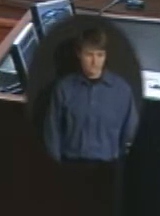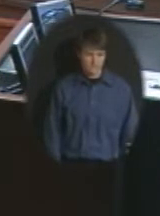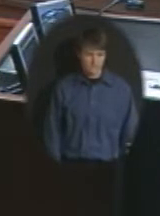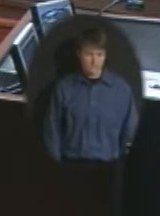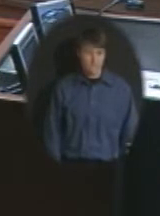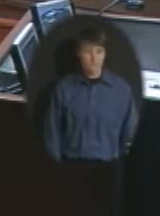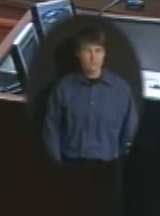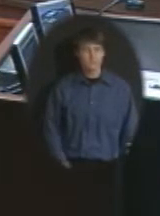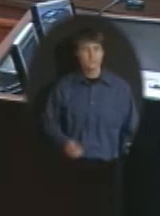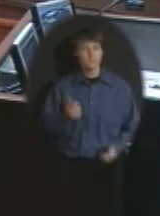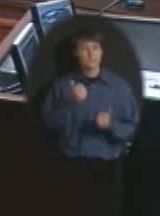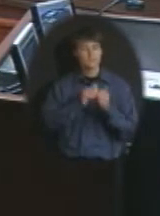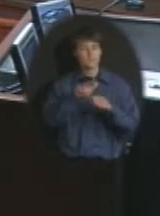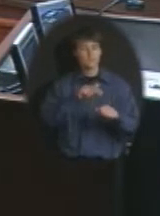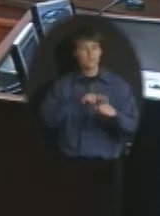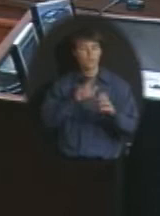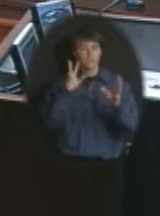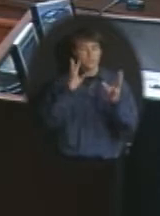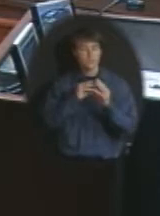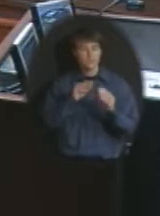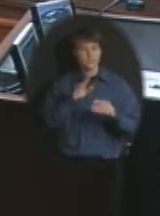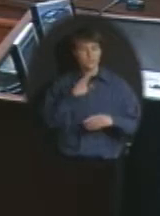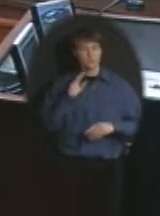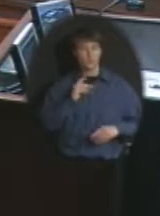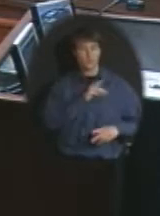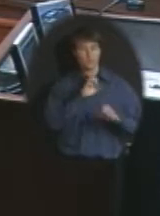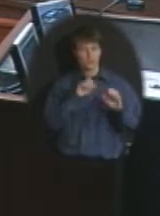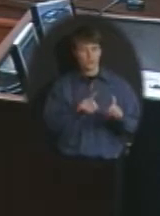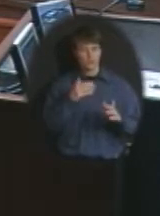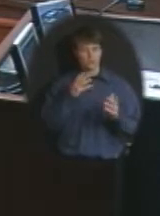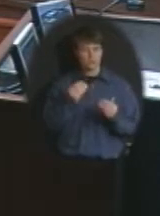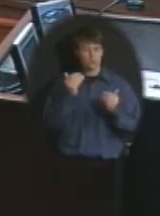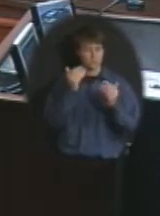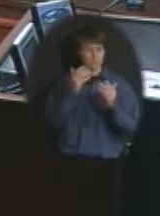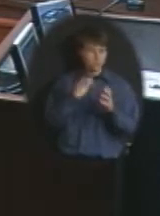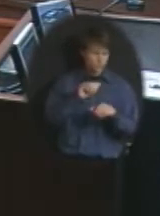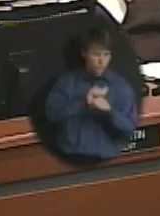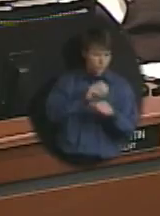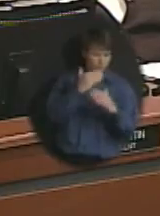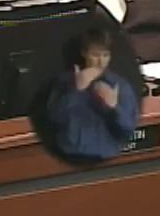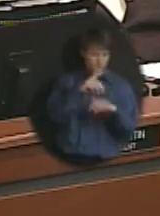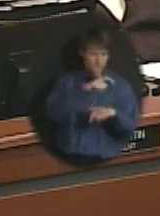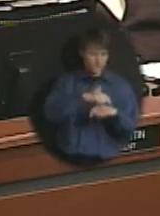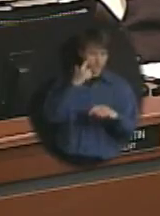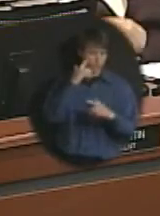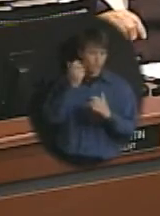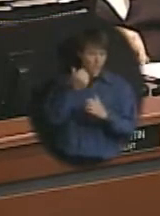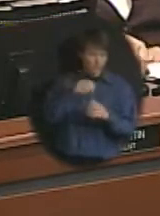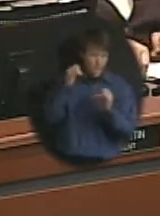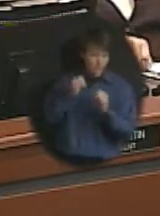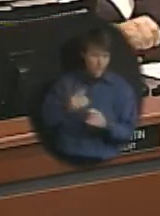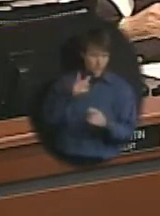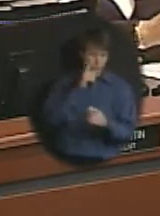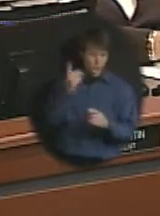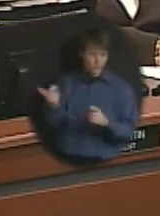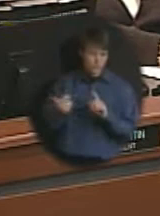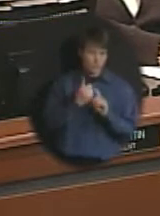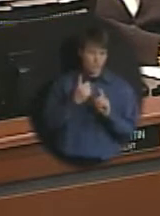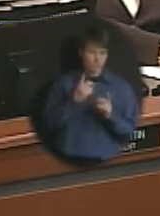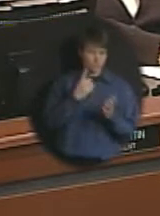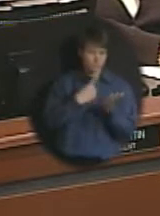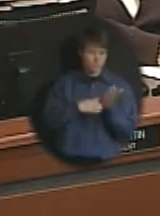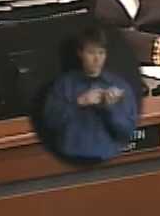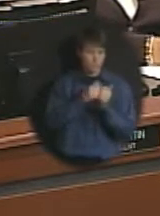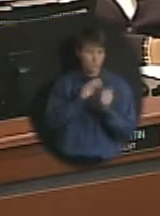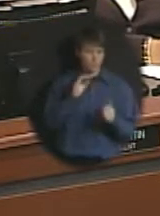At each regular meeting, the Board of Education reserves limited time for individuals wishing to address the board. We request that